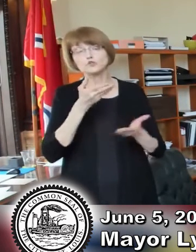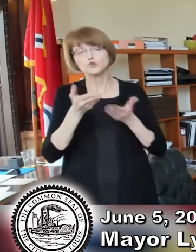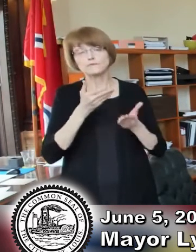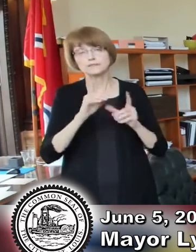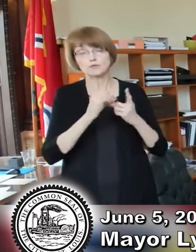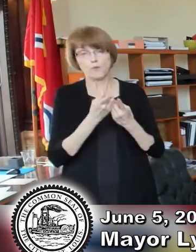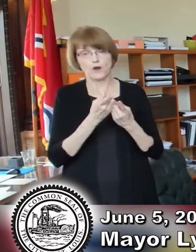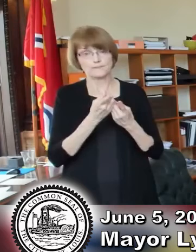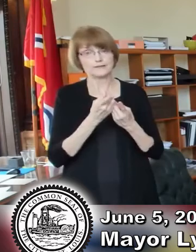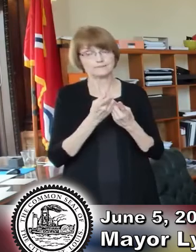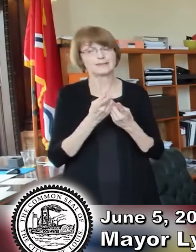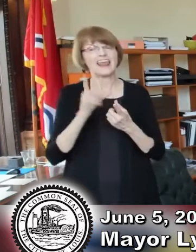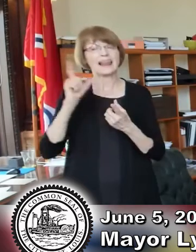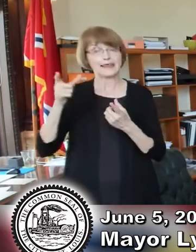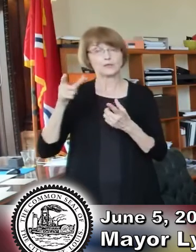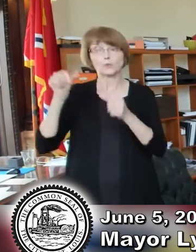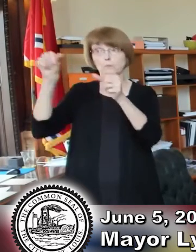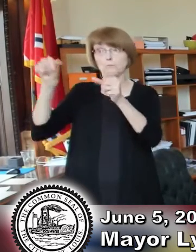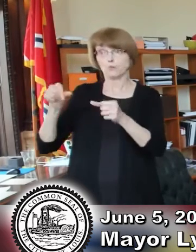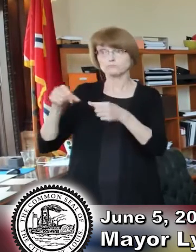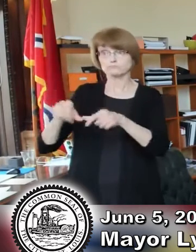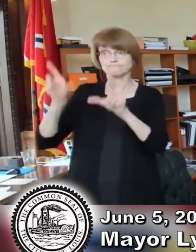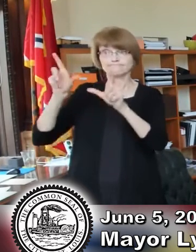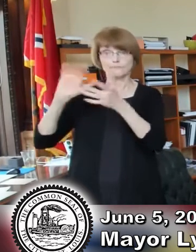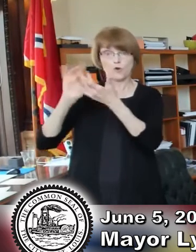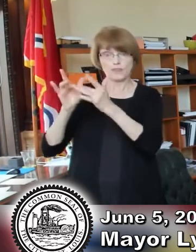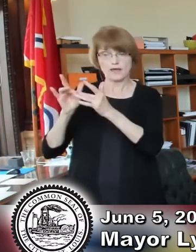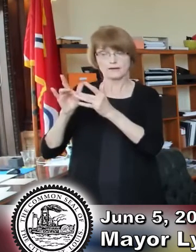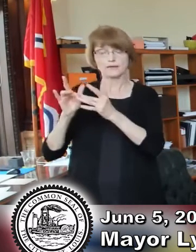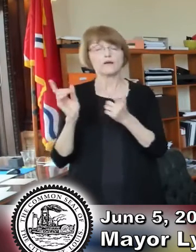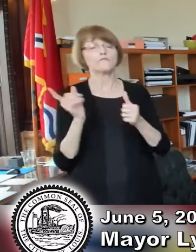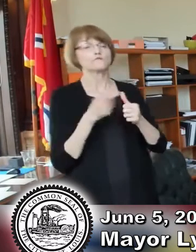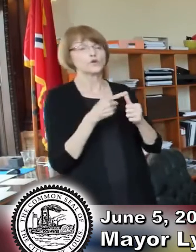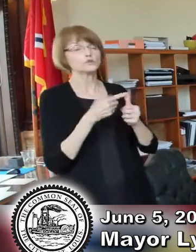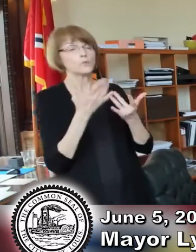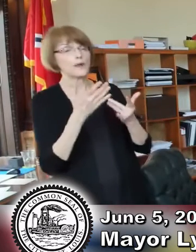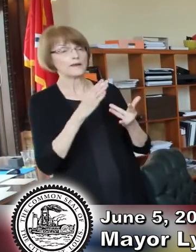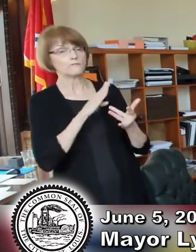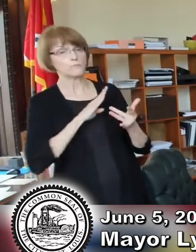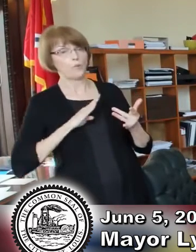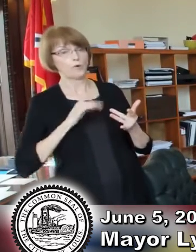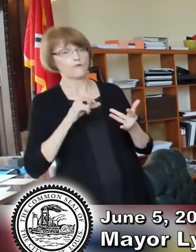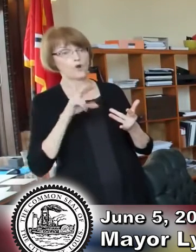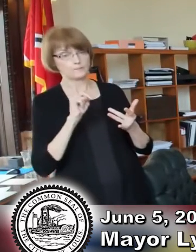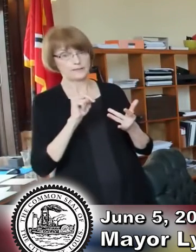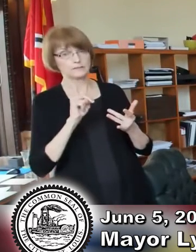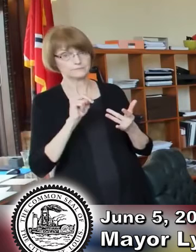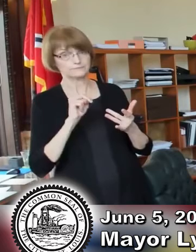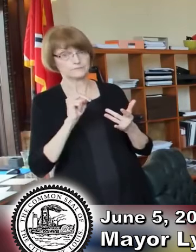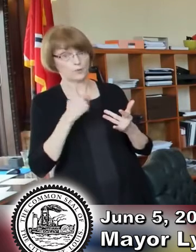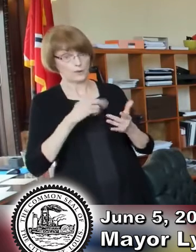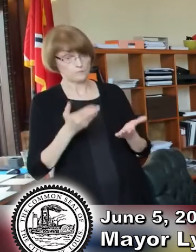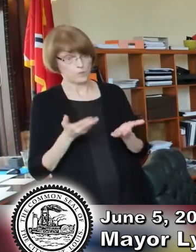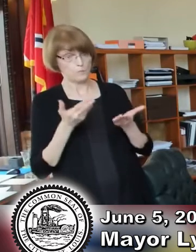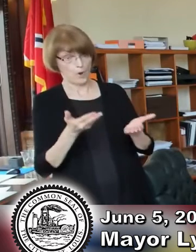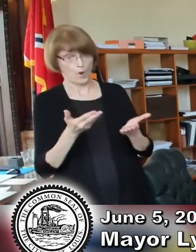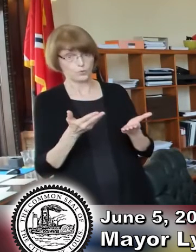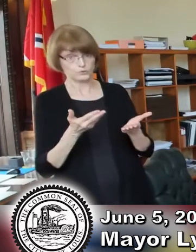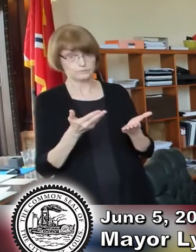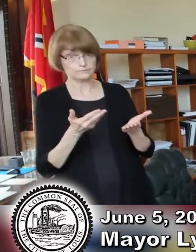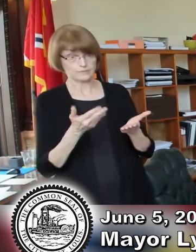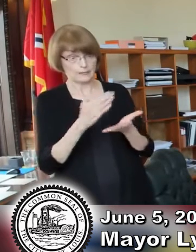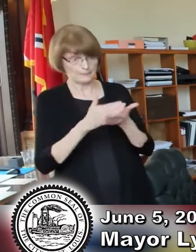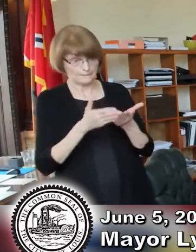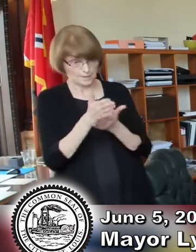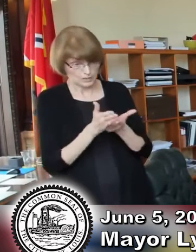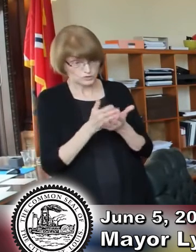online at some point, but we have to wait for the Board of Aldermen to approve this funding. We proposed